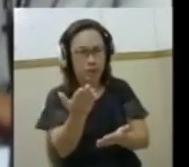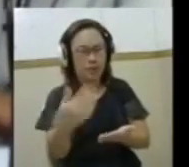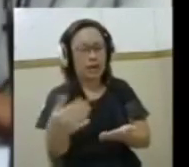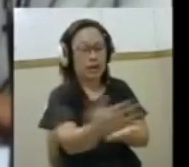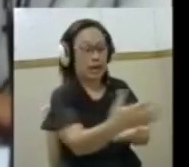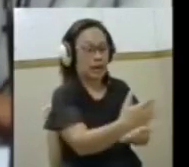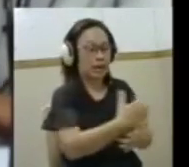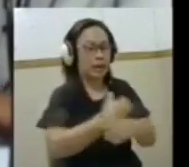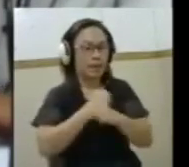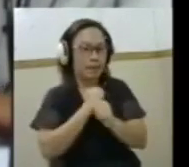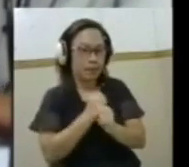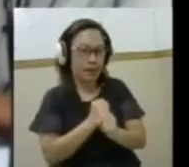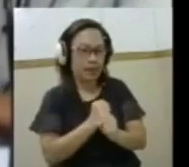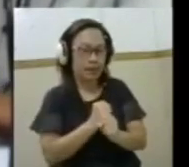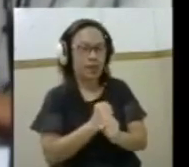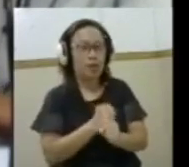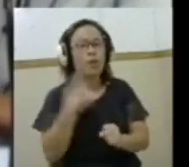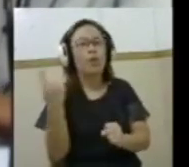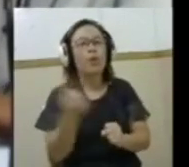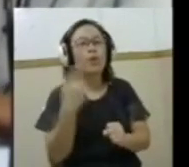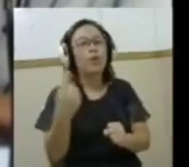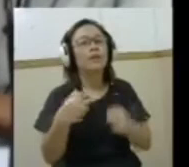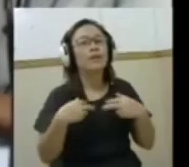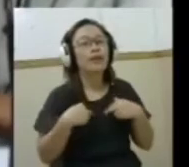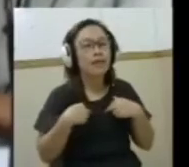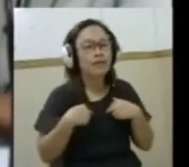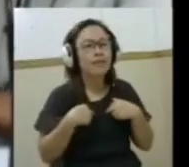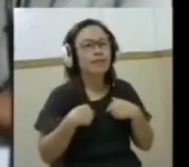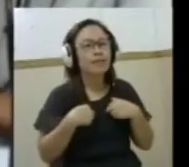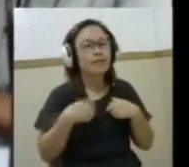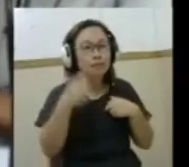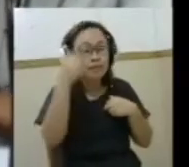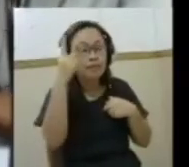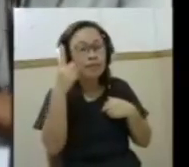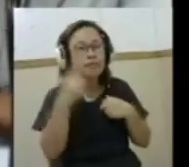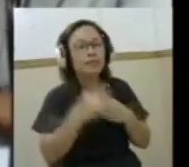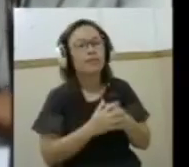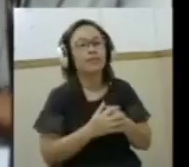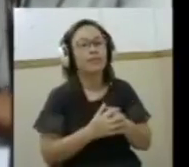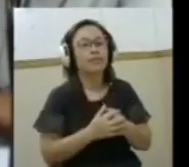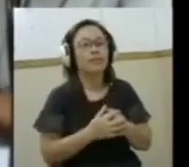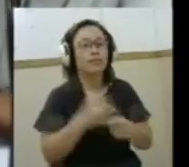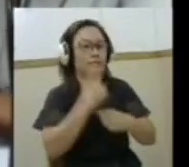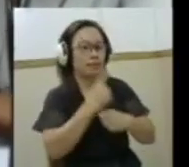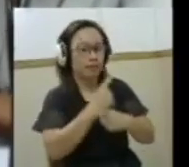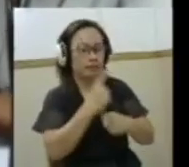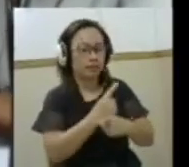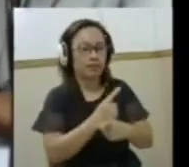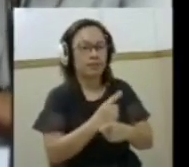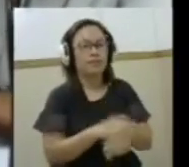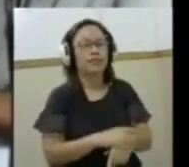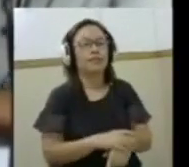Exactly. So staying updated prevents you from falling behind and giving info that's inaccurate and doesn't paint the